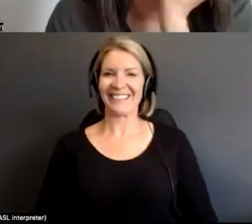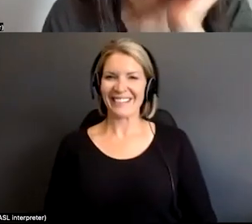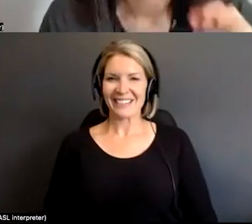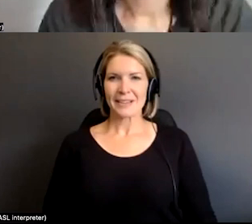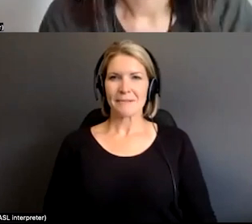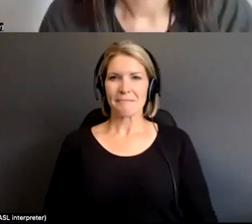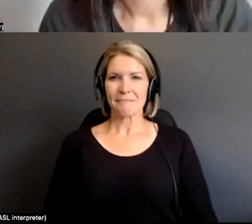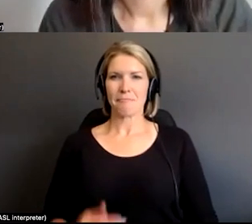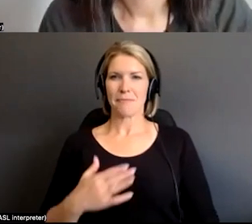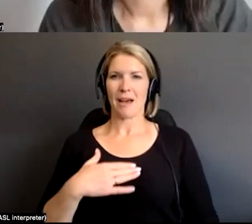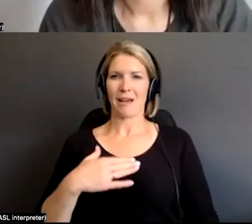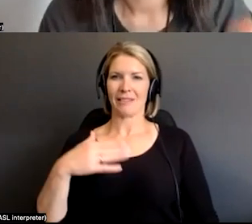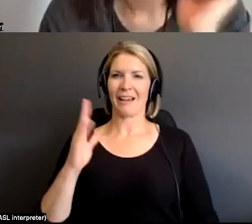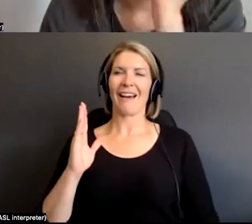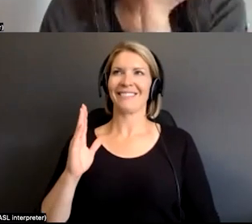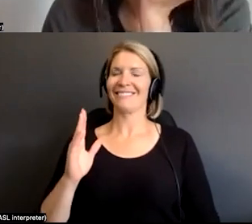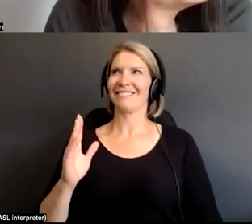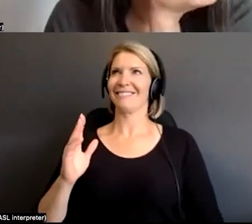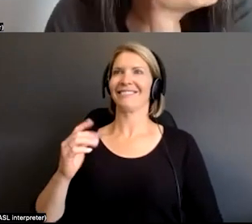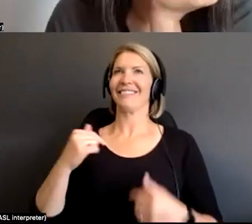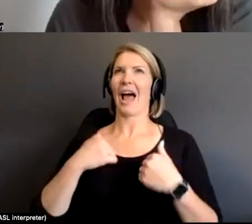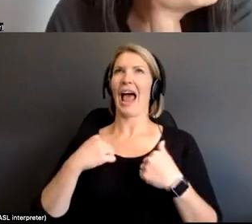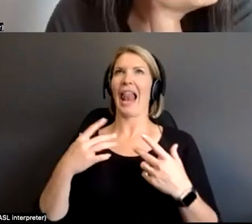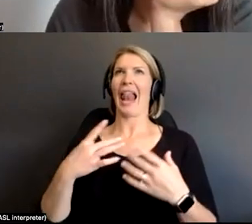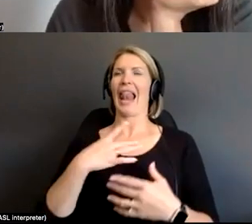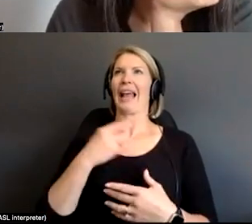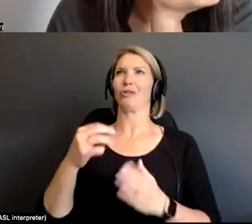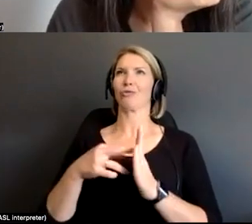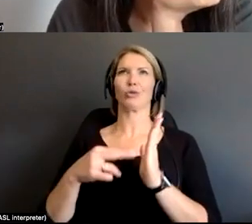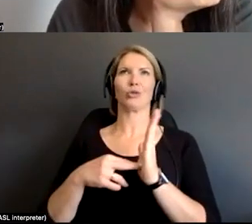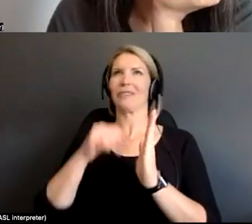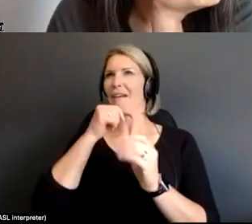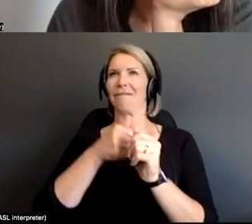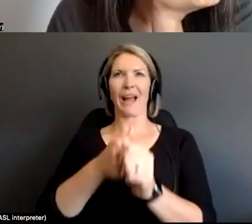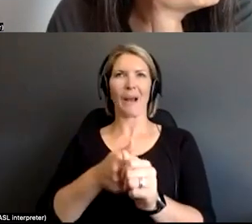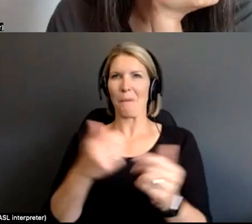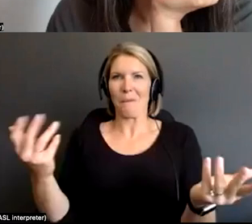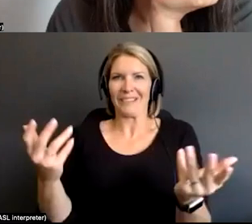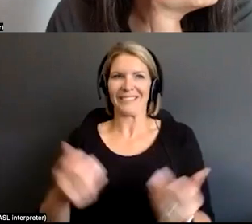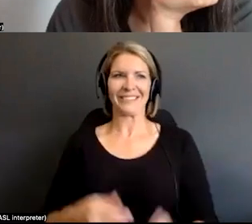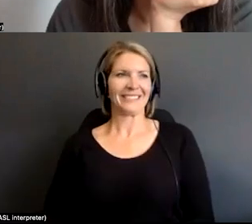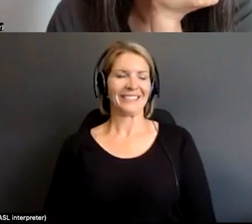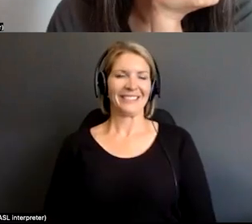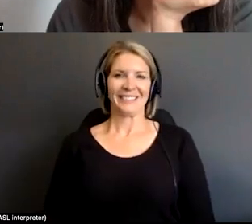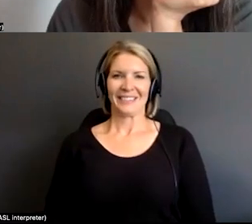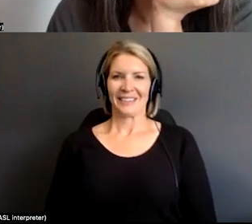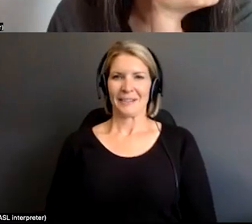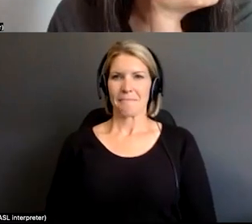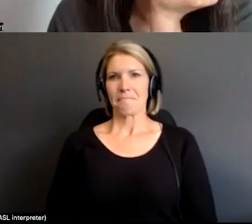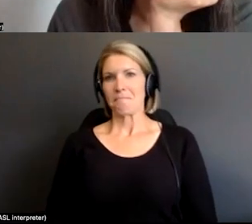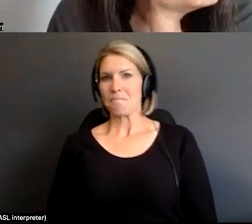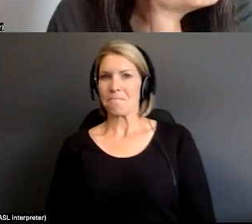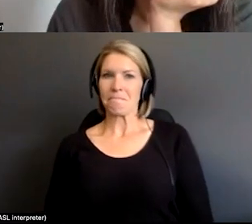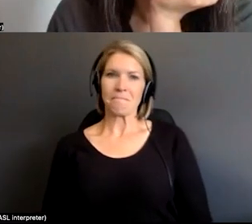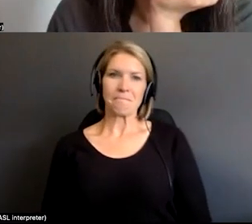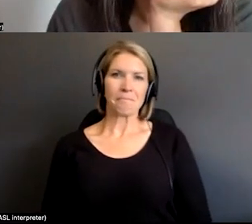Goodness, what do I like to break? I don't know. You'd have to give